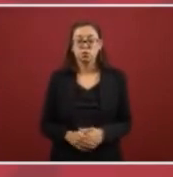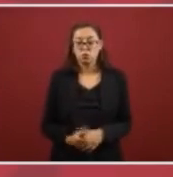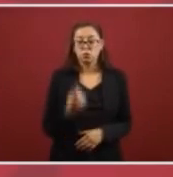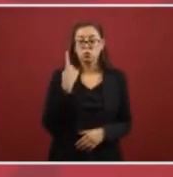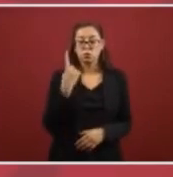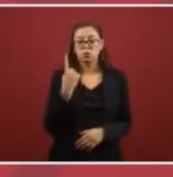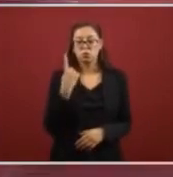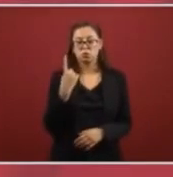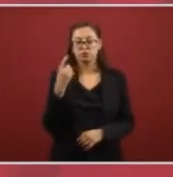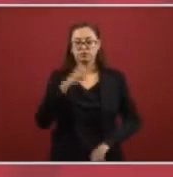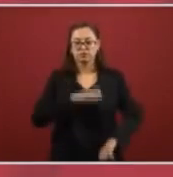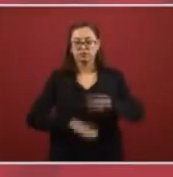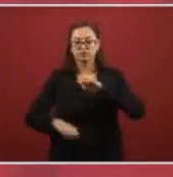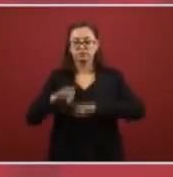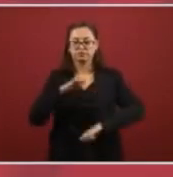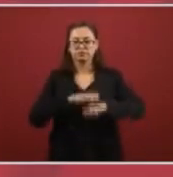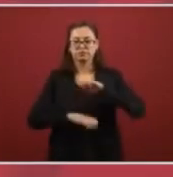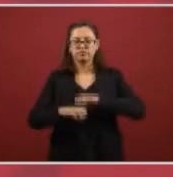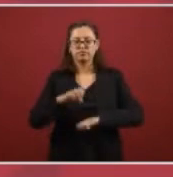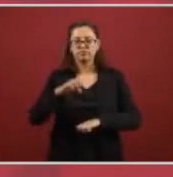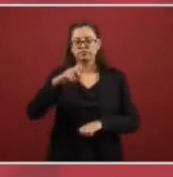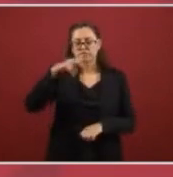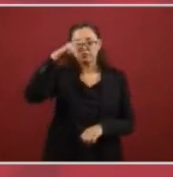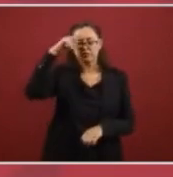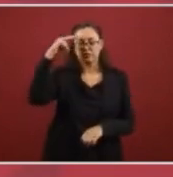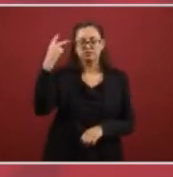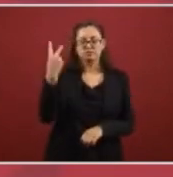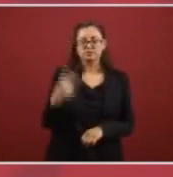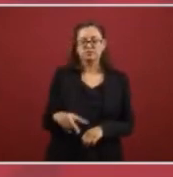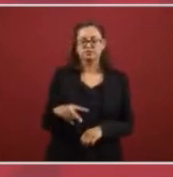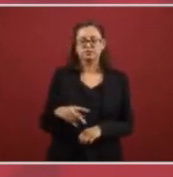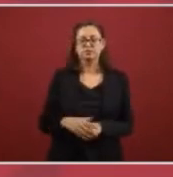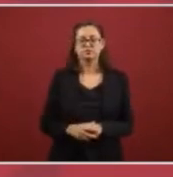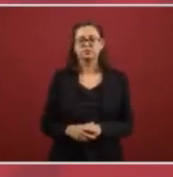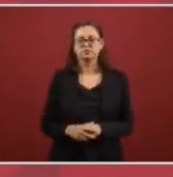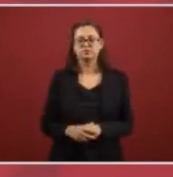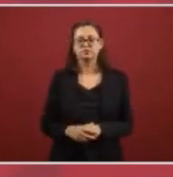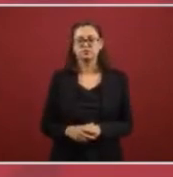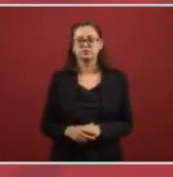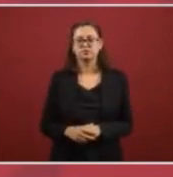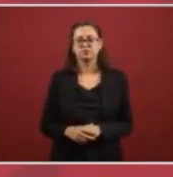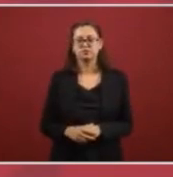And there is one company, a Mexican one,